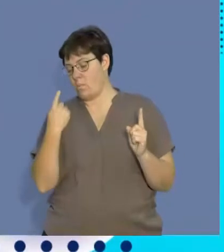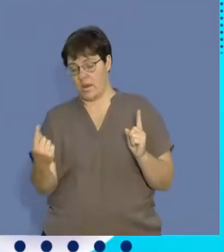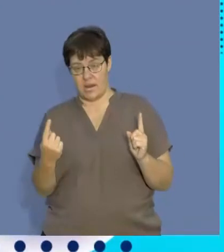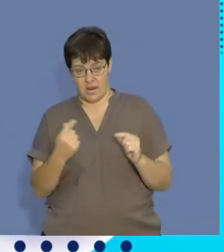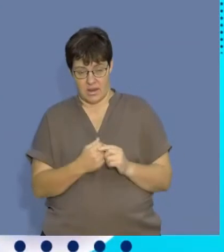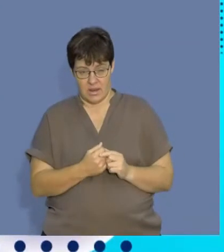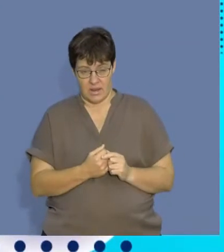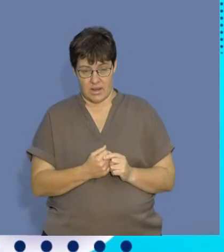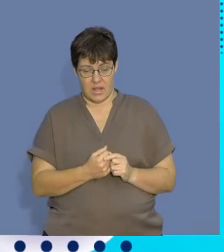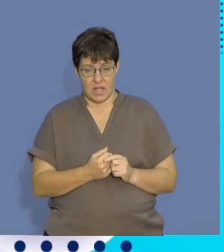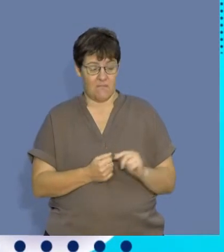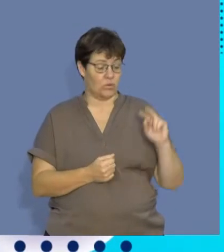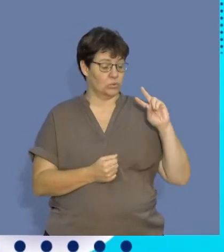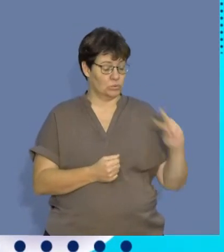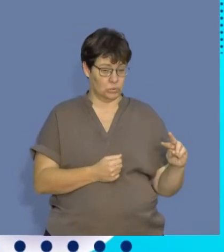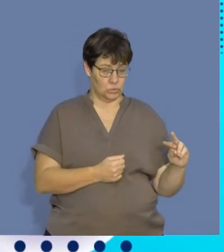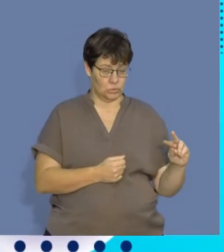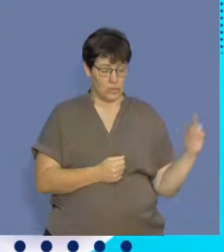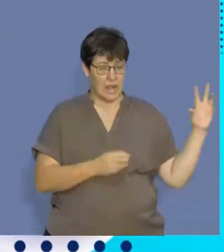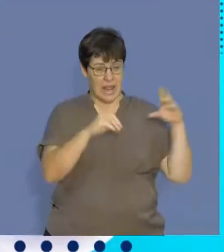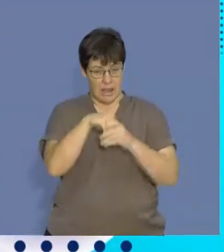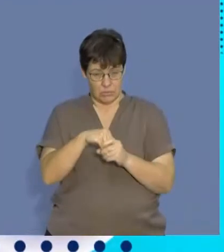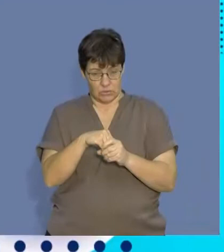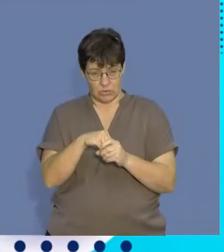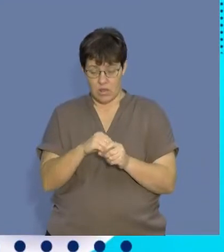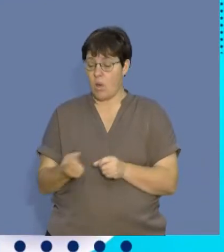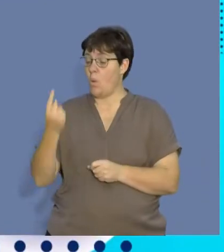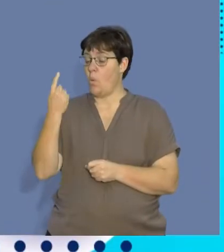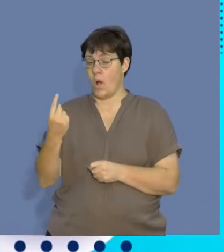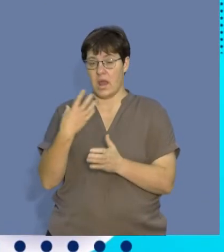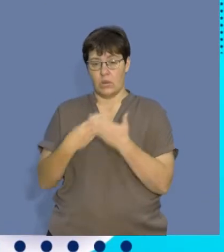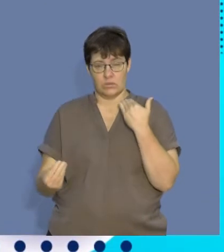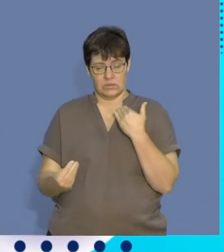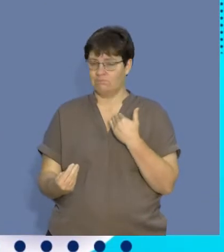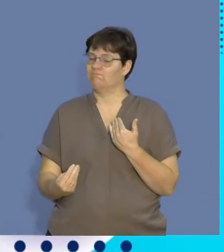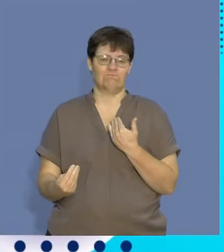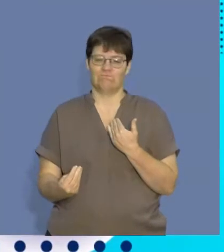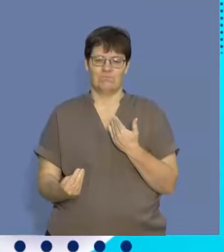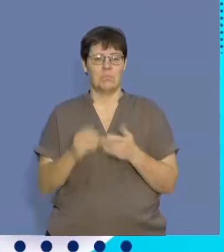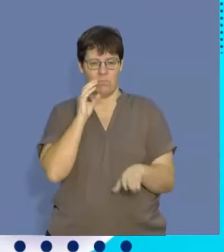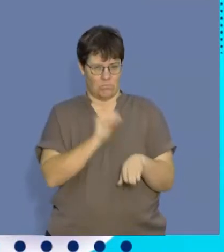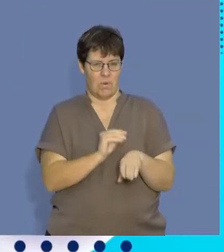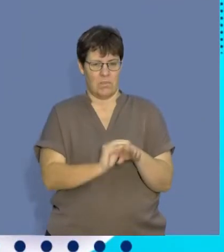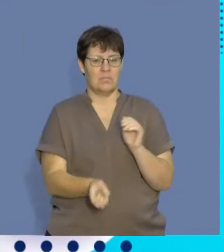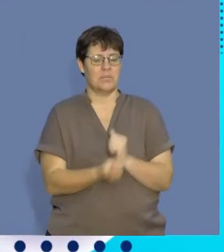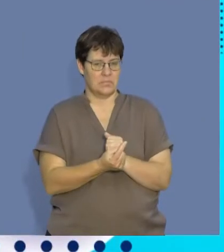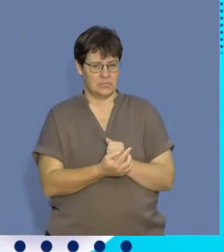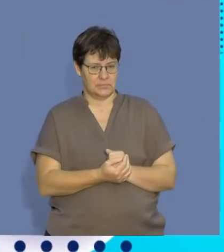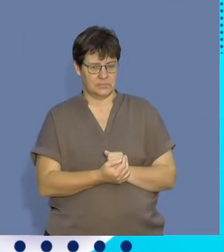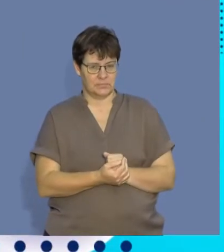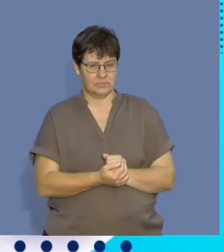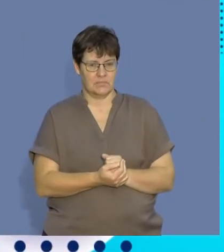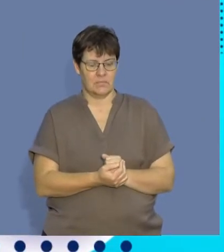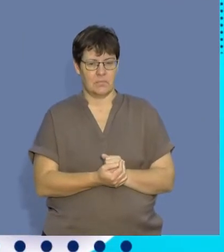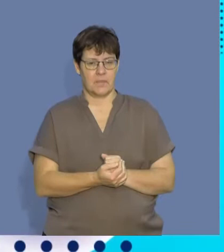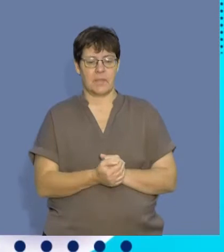As soon as you have two inputs that are giving you one output value, then you are having a problem that we are talking about there.